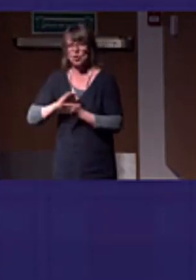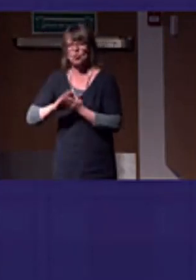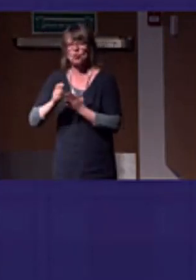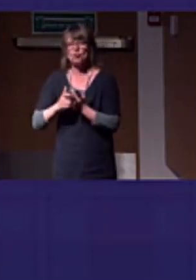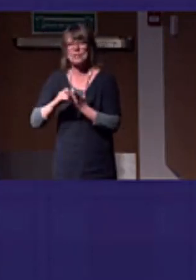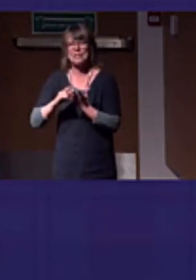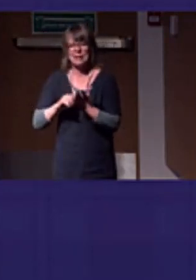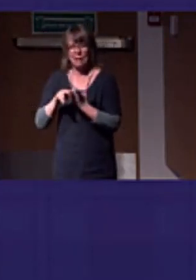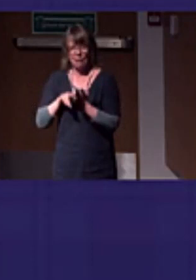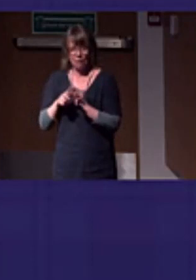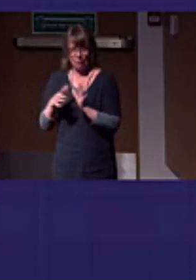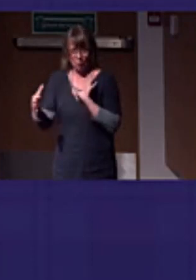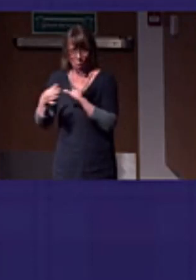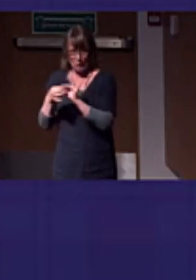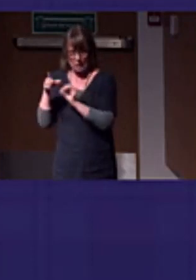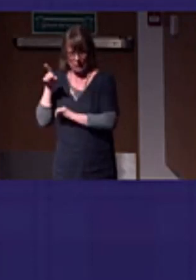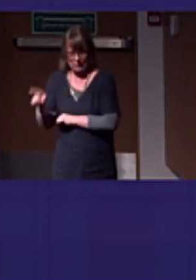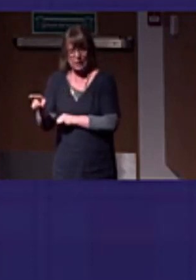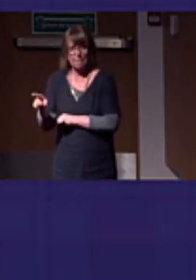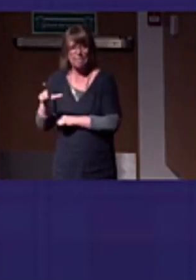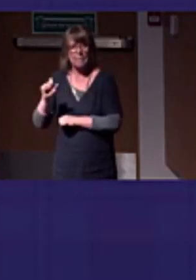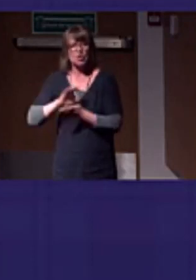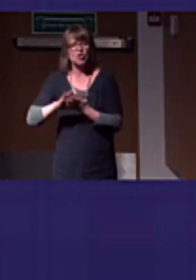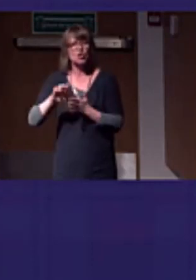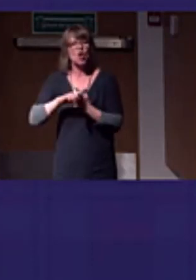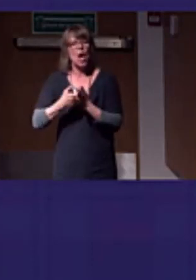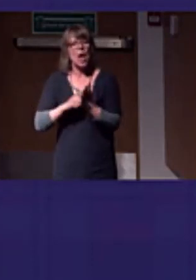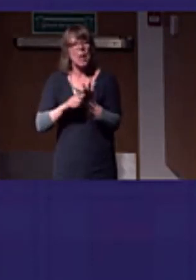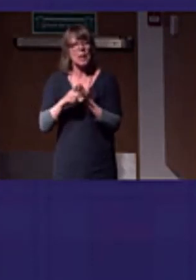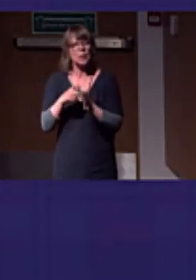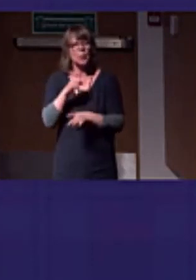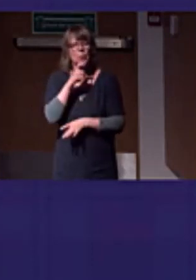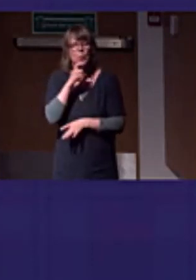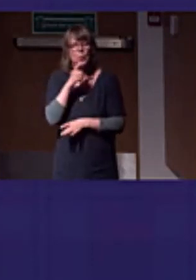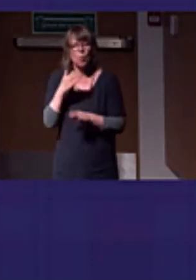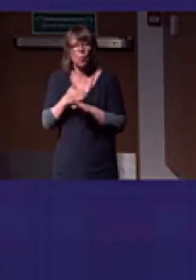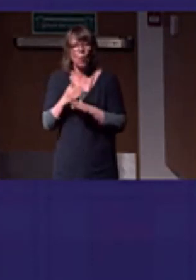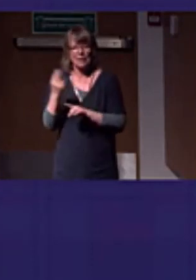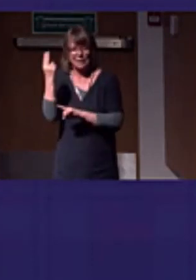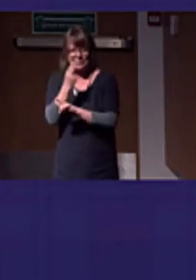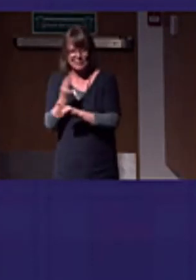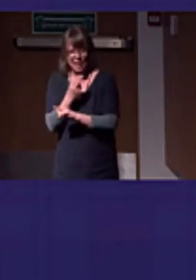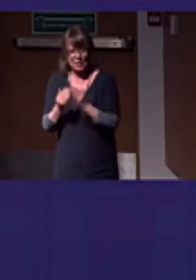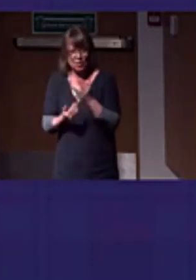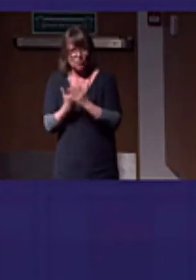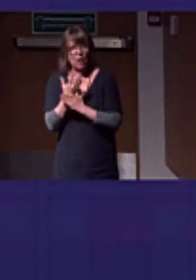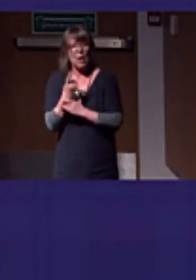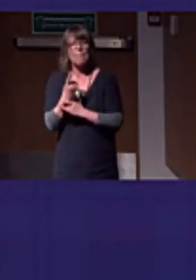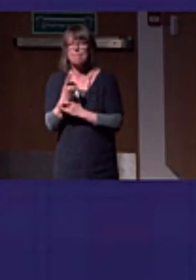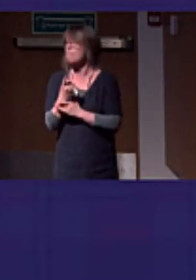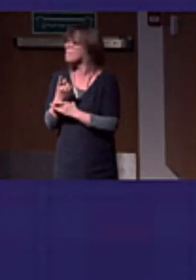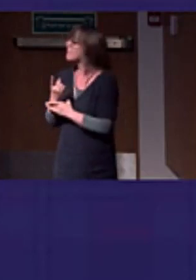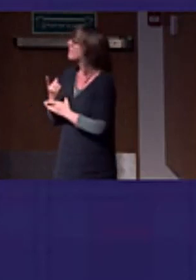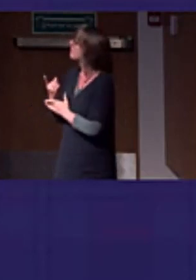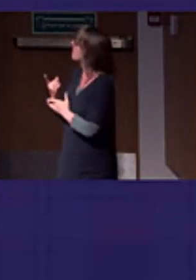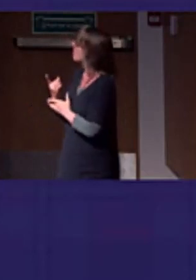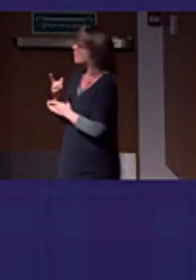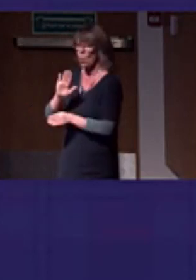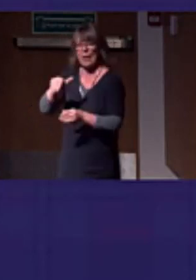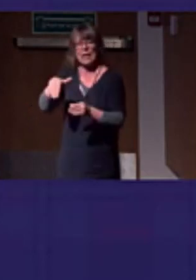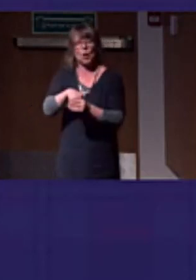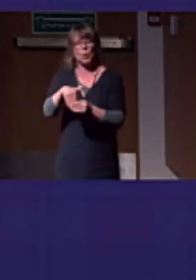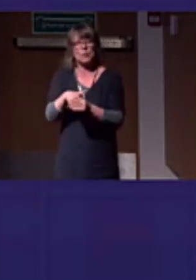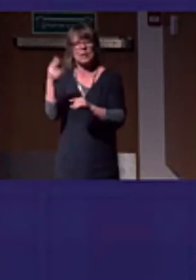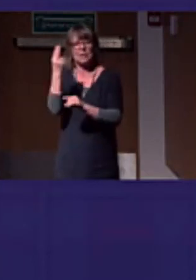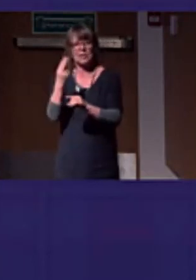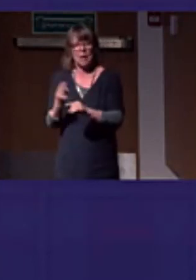information. And Charlie is, he's working on design and development for doing inclusive design.